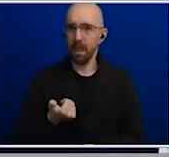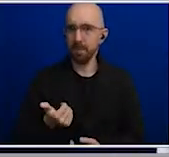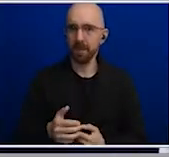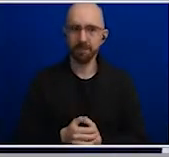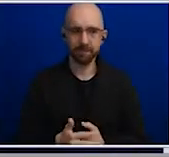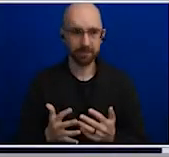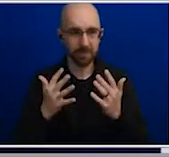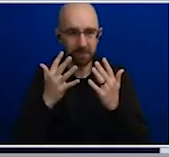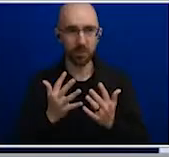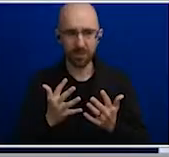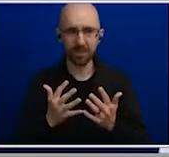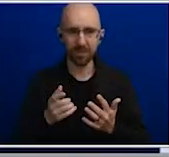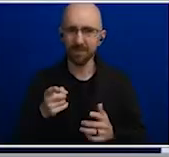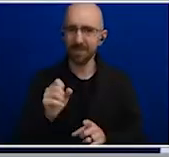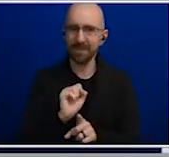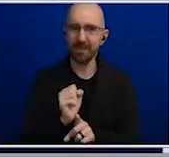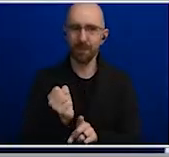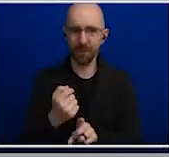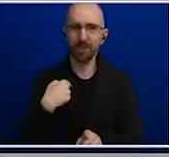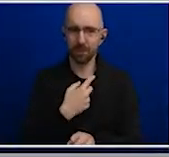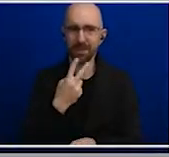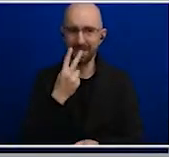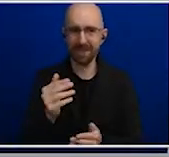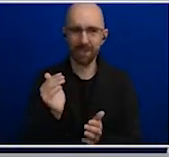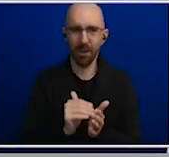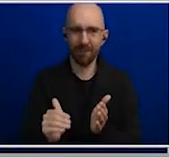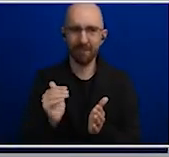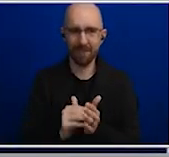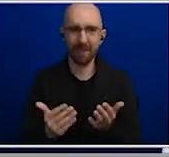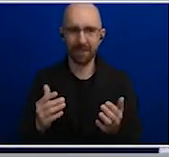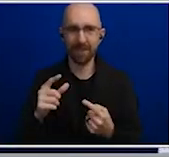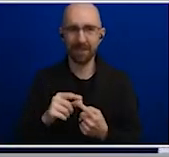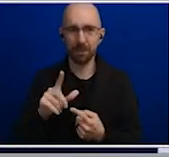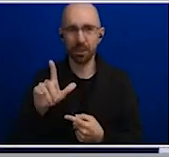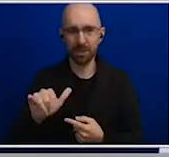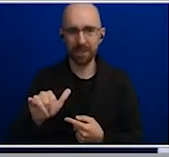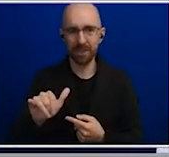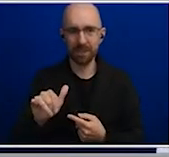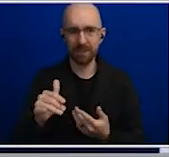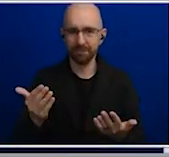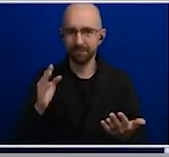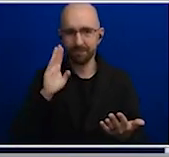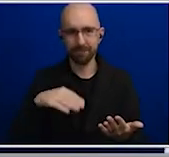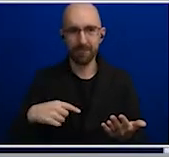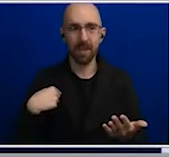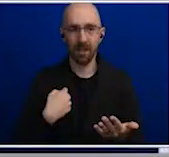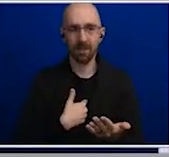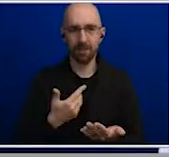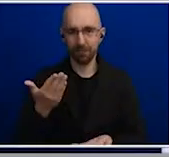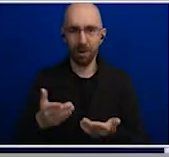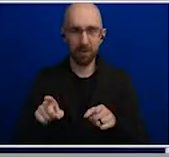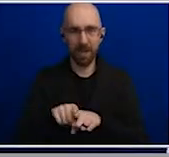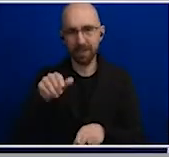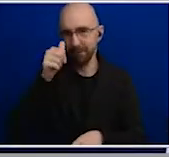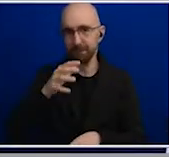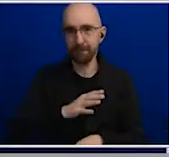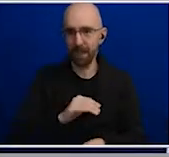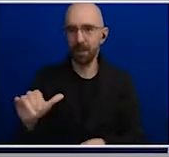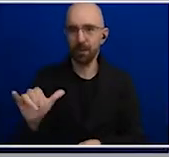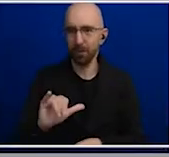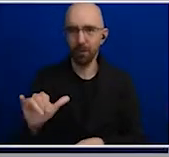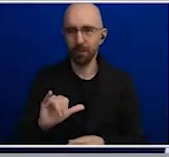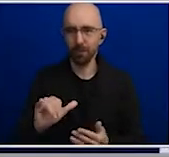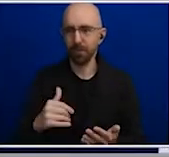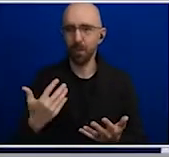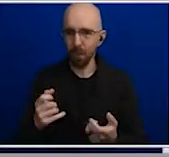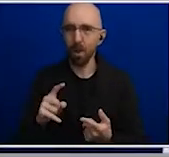a situation we see often, especially, us probably as males too. We want to wait till the